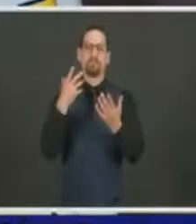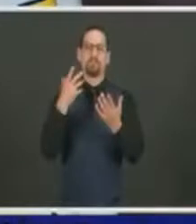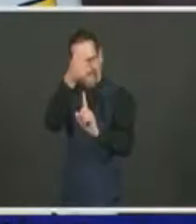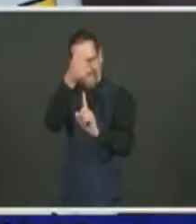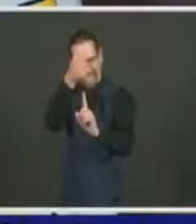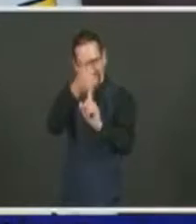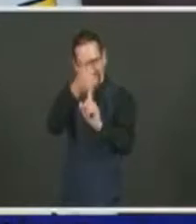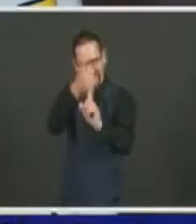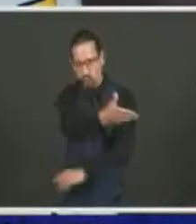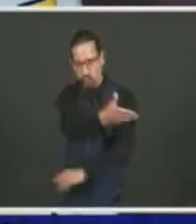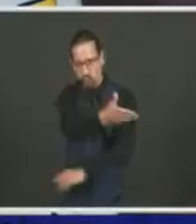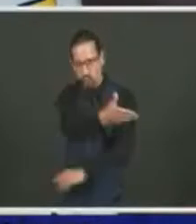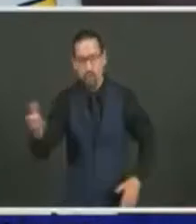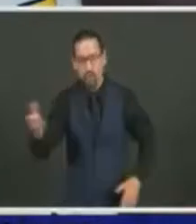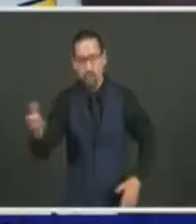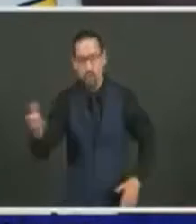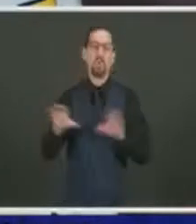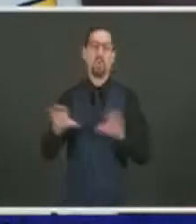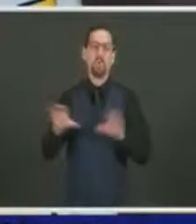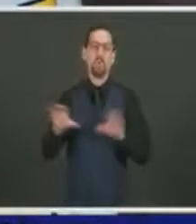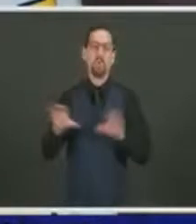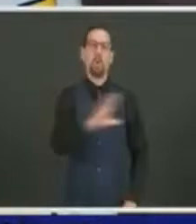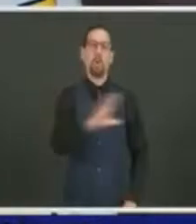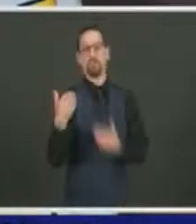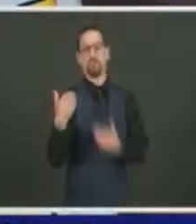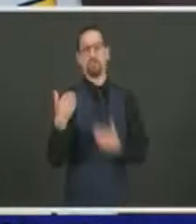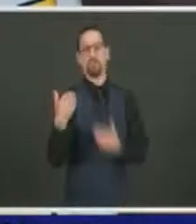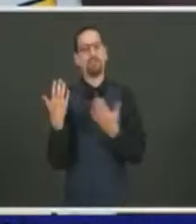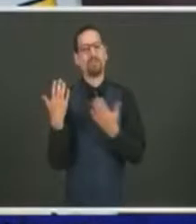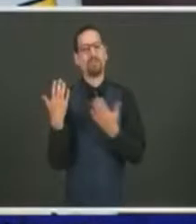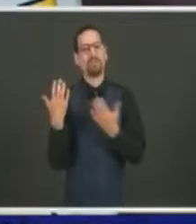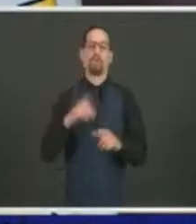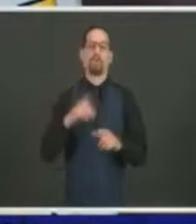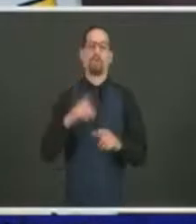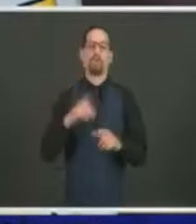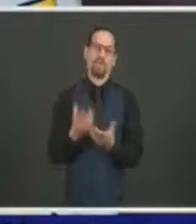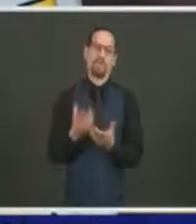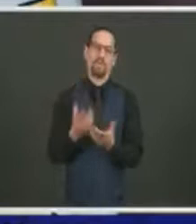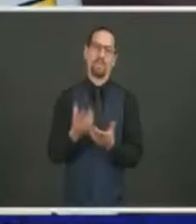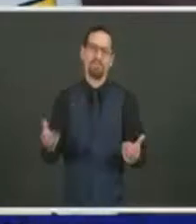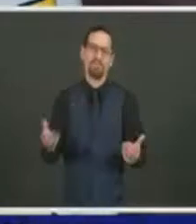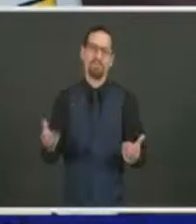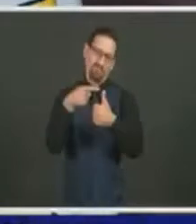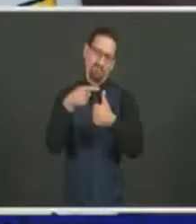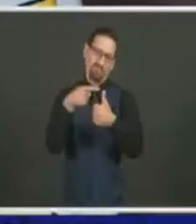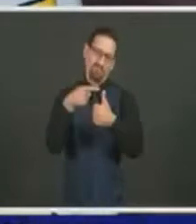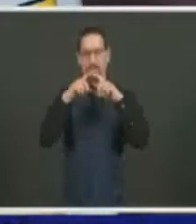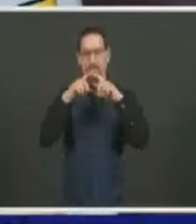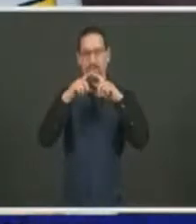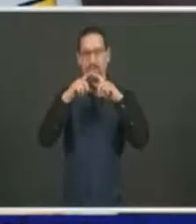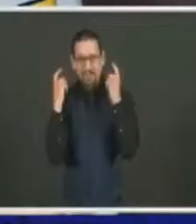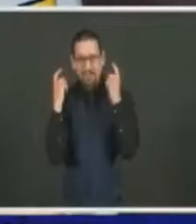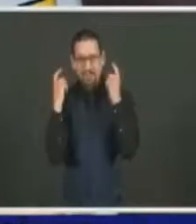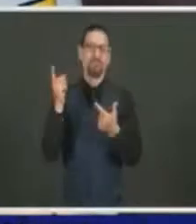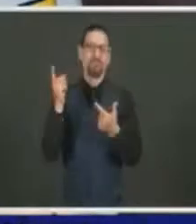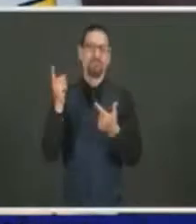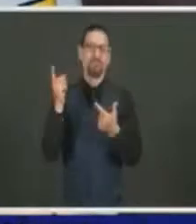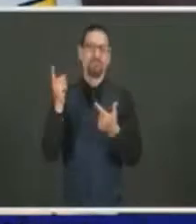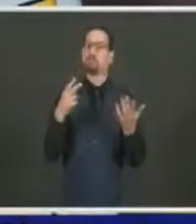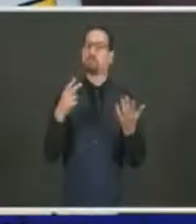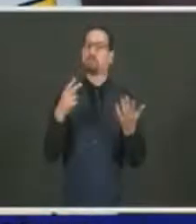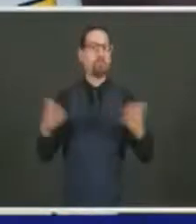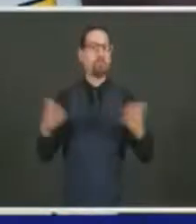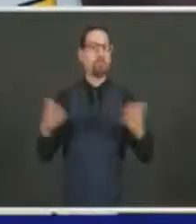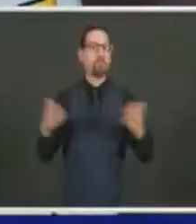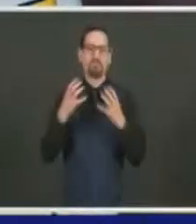Wearing a mask says, I care about you. Washing your hands constantly says, I care about the people in my life and that I work